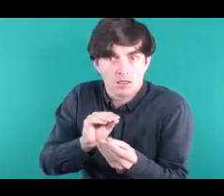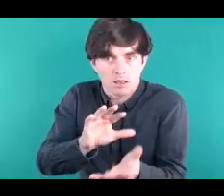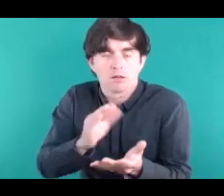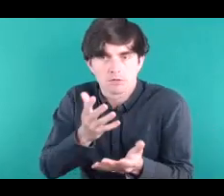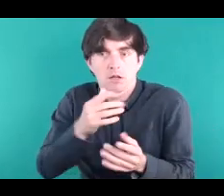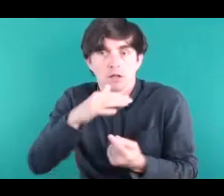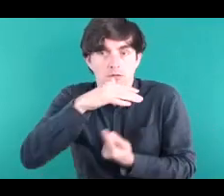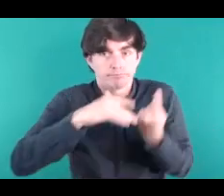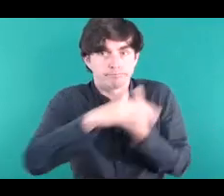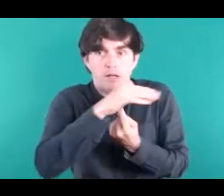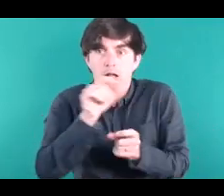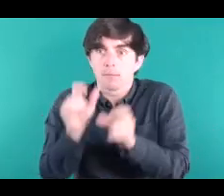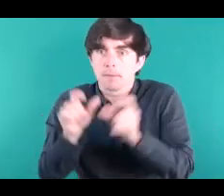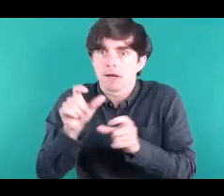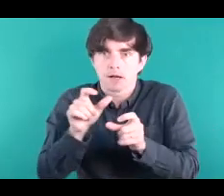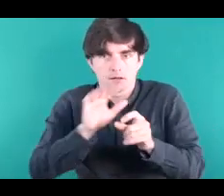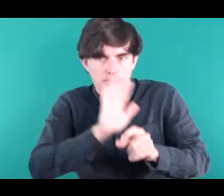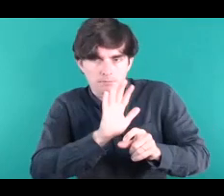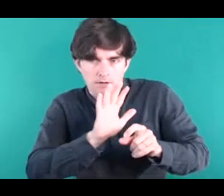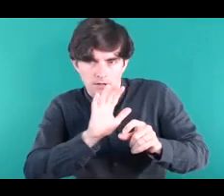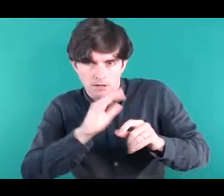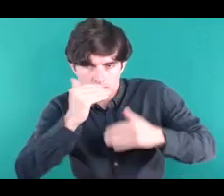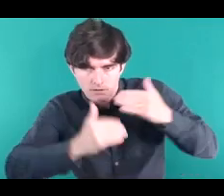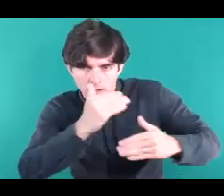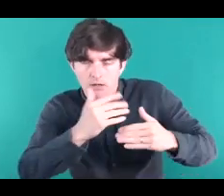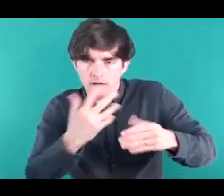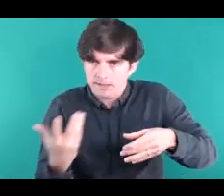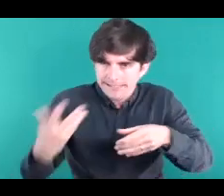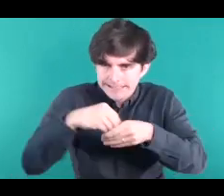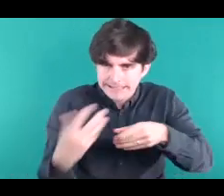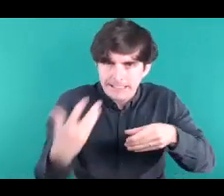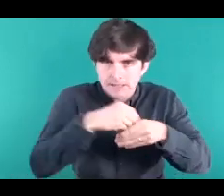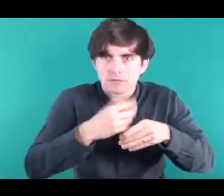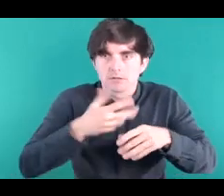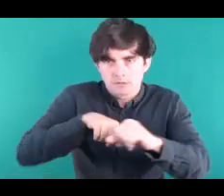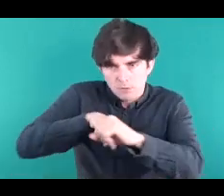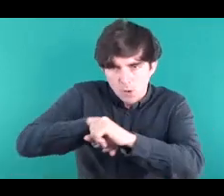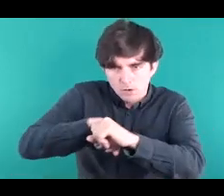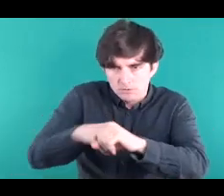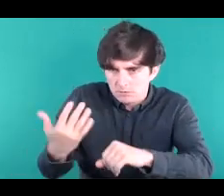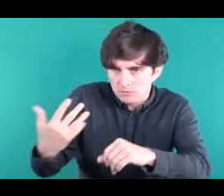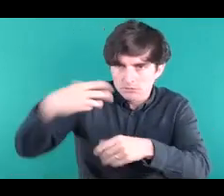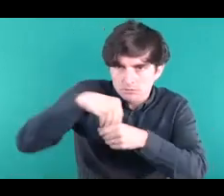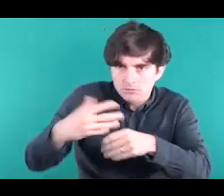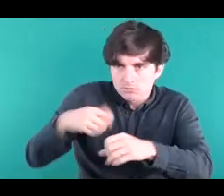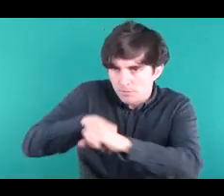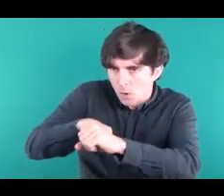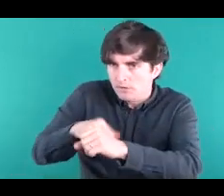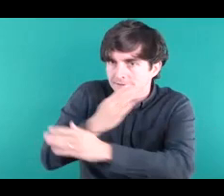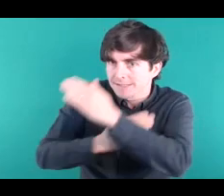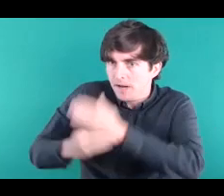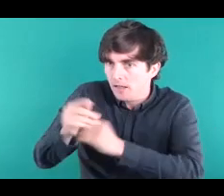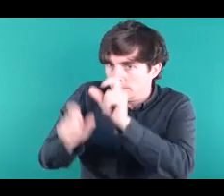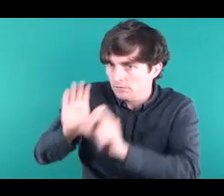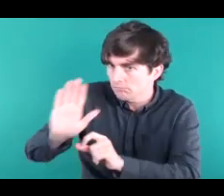income security and adequate standard of living. The second one is ensuring coverage of costs related to